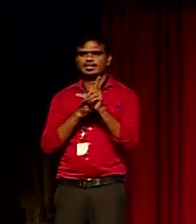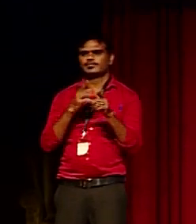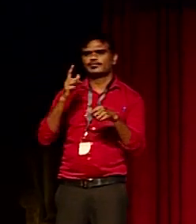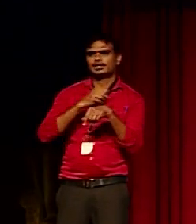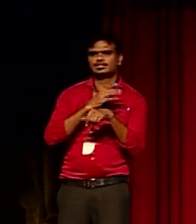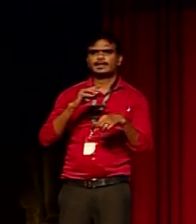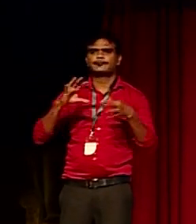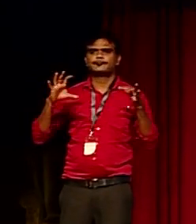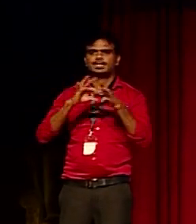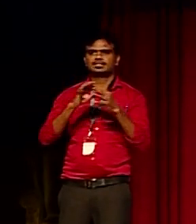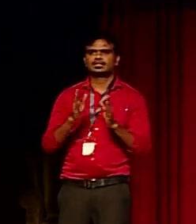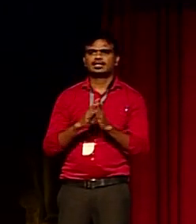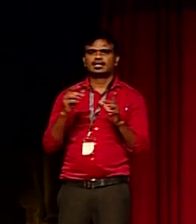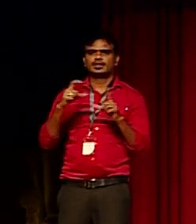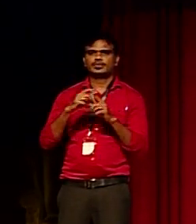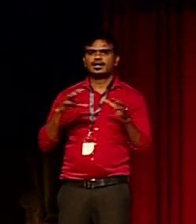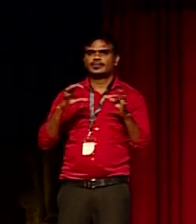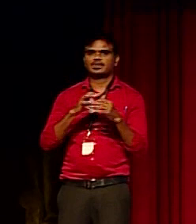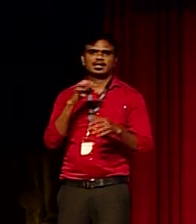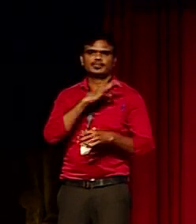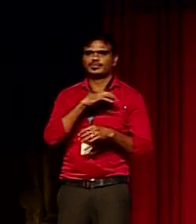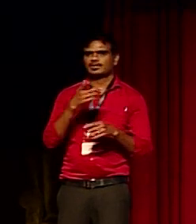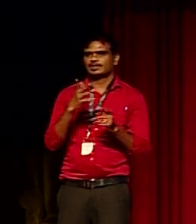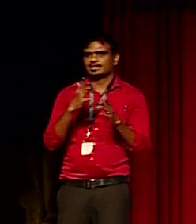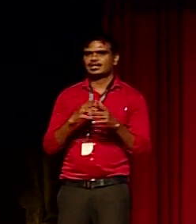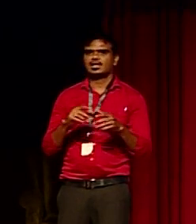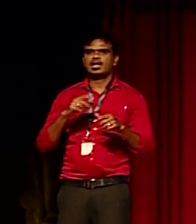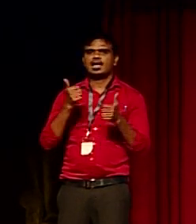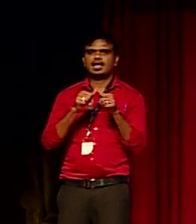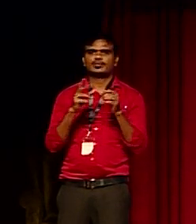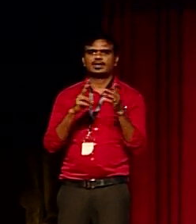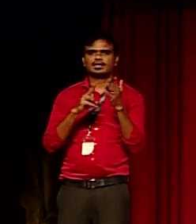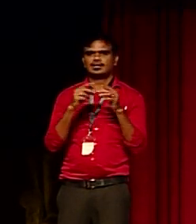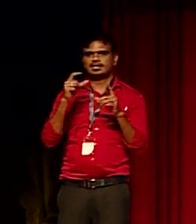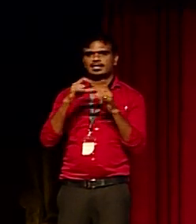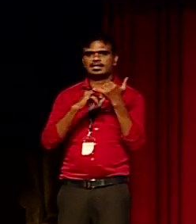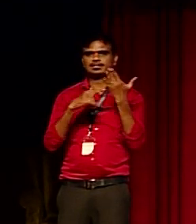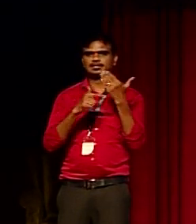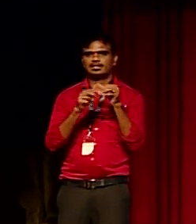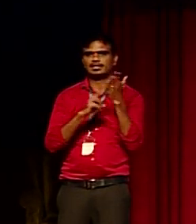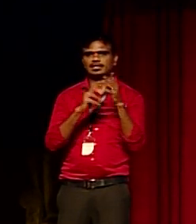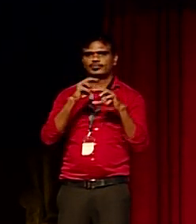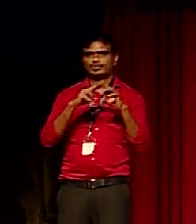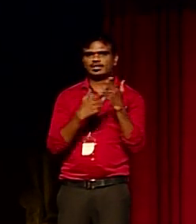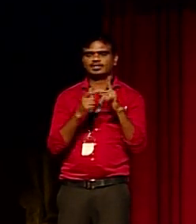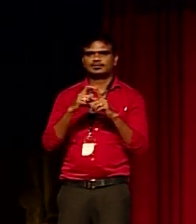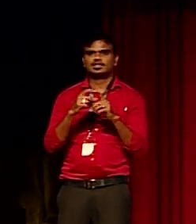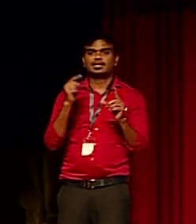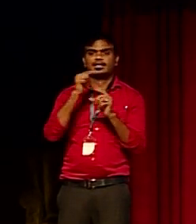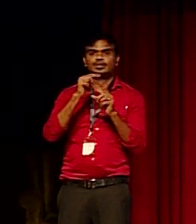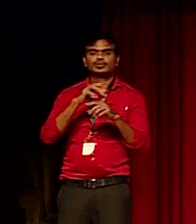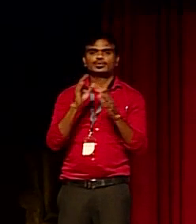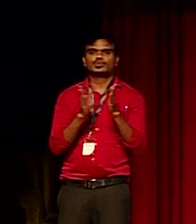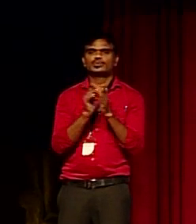in partnership with DREV, a not-for-profit company started by alumni from Stanford. We got the Indo-US Science and